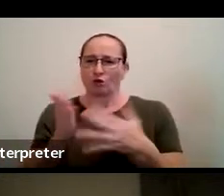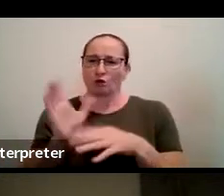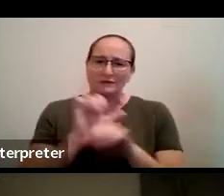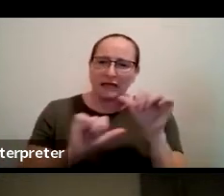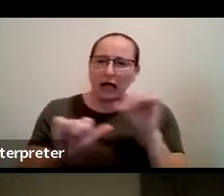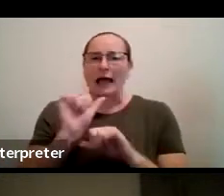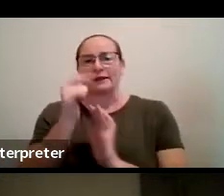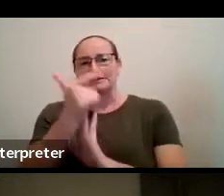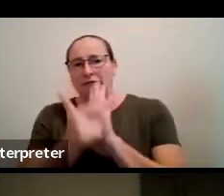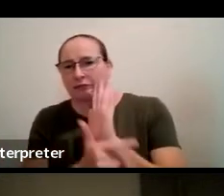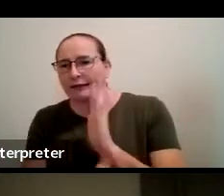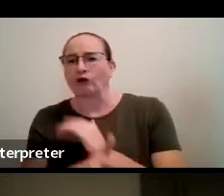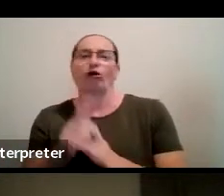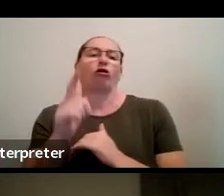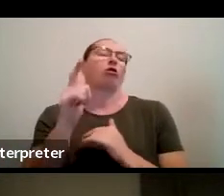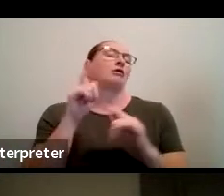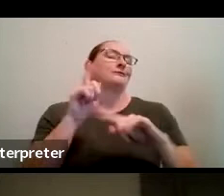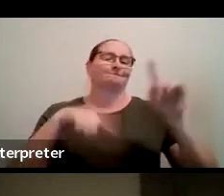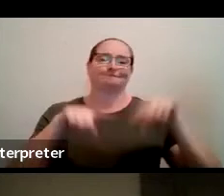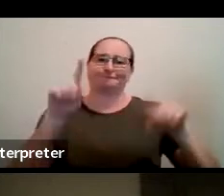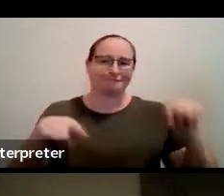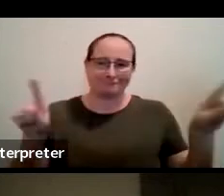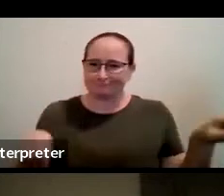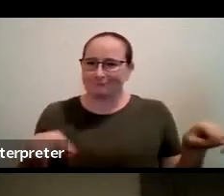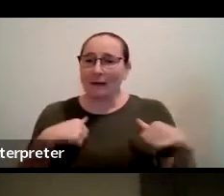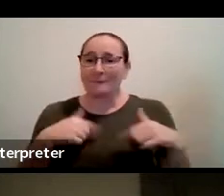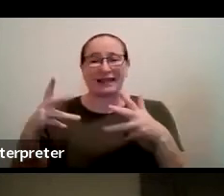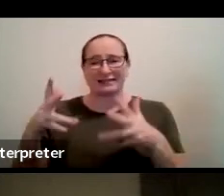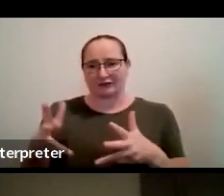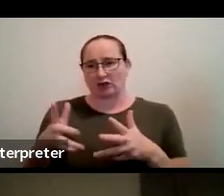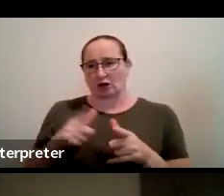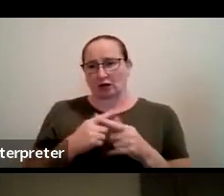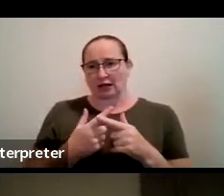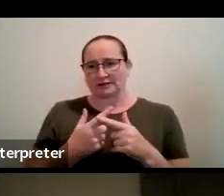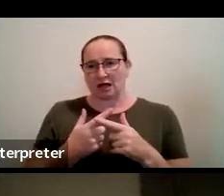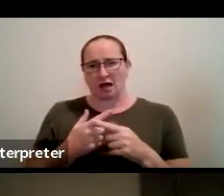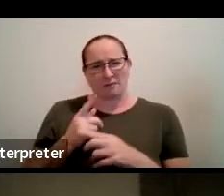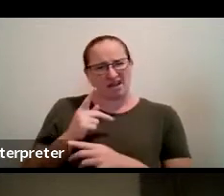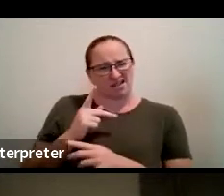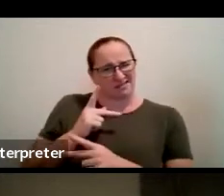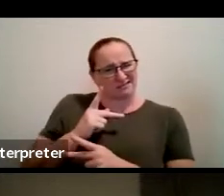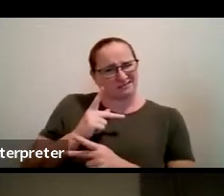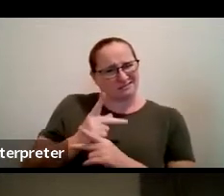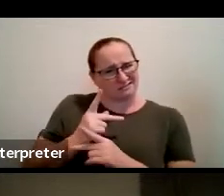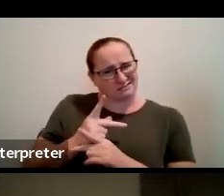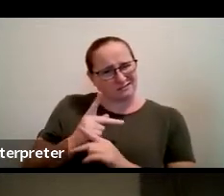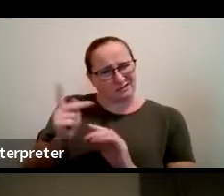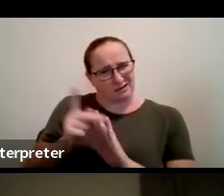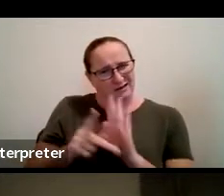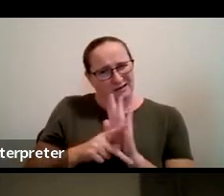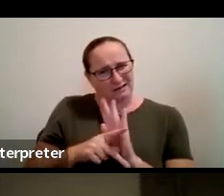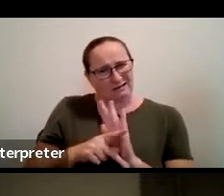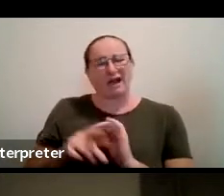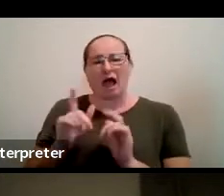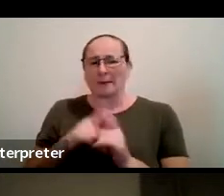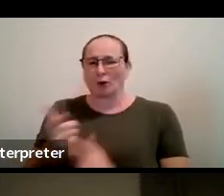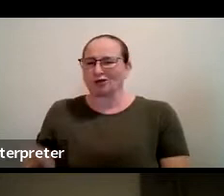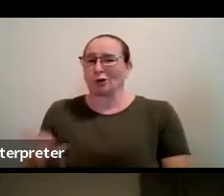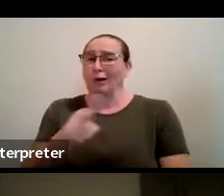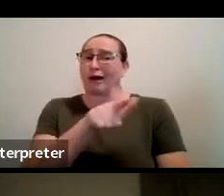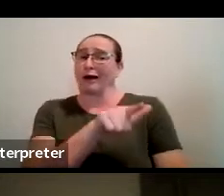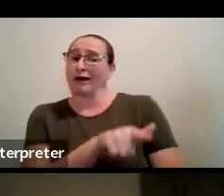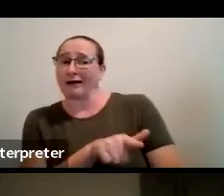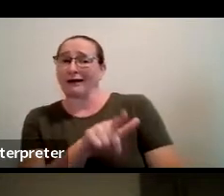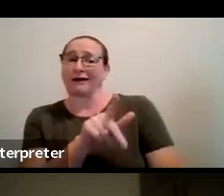through legal means, through a host of means. And I'm going to leave it there because I'm just going to stick to the policy part. I'm going to leave the KTE part to